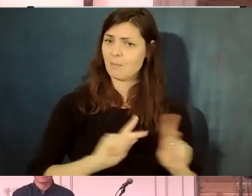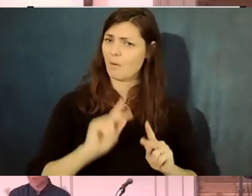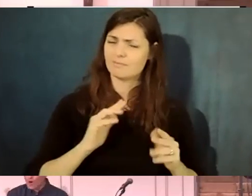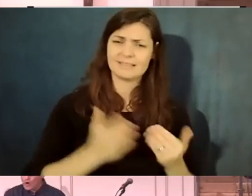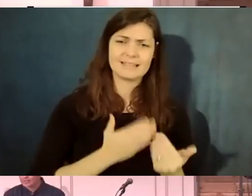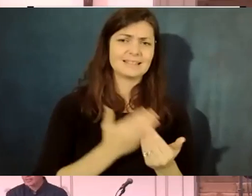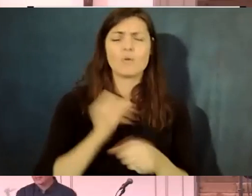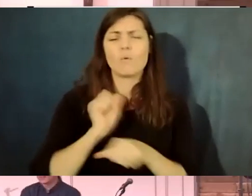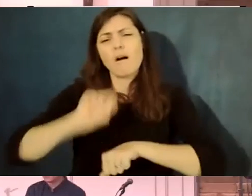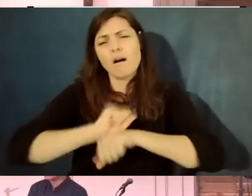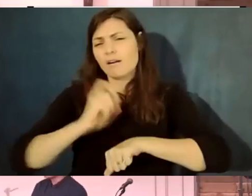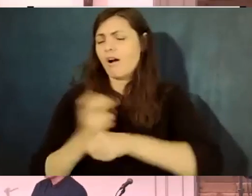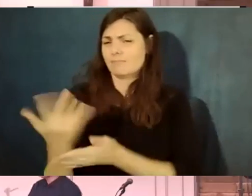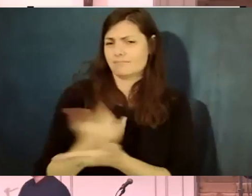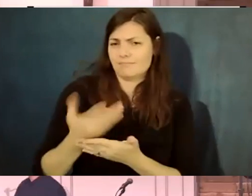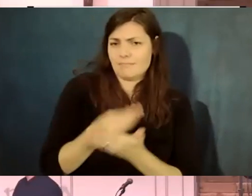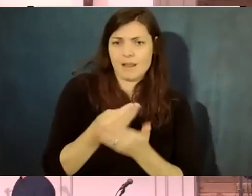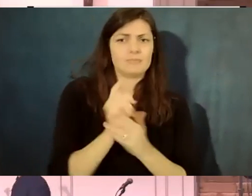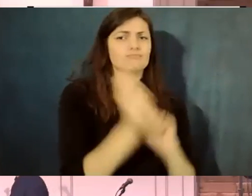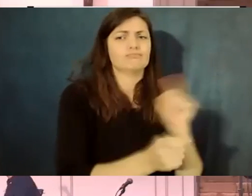and work for our idols.